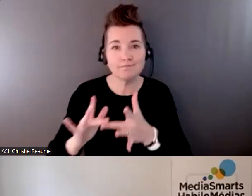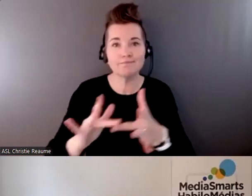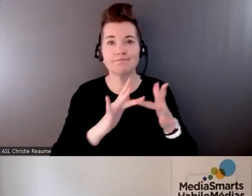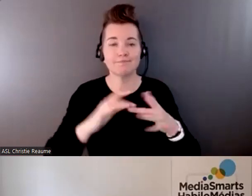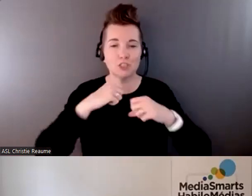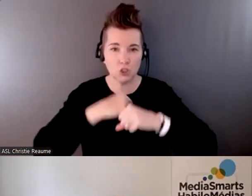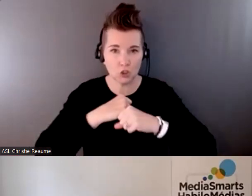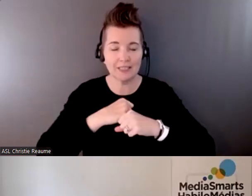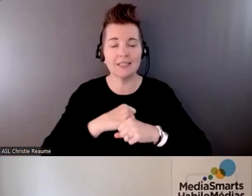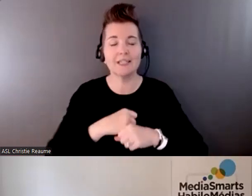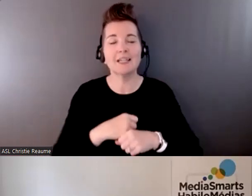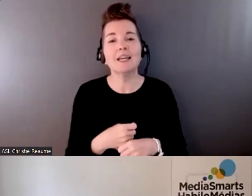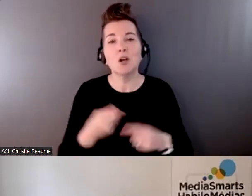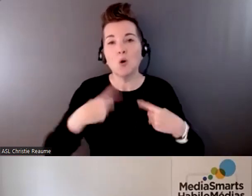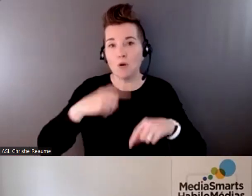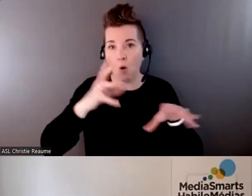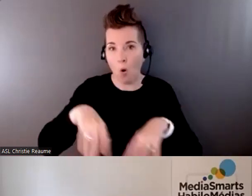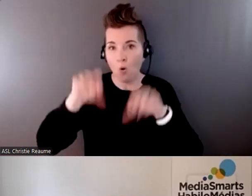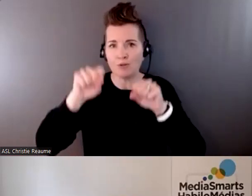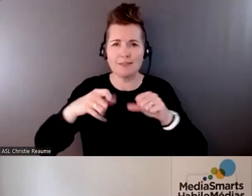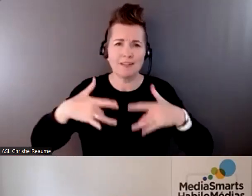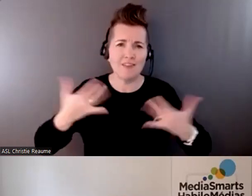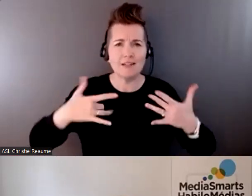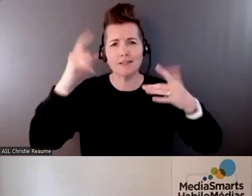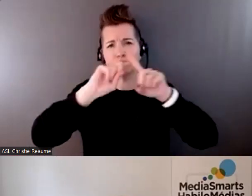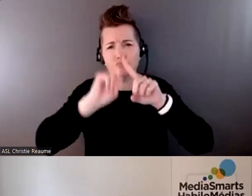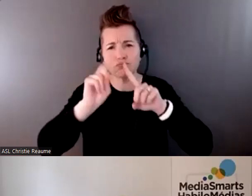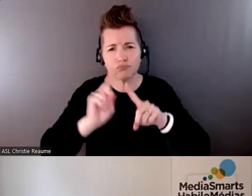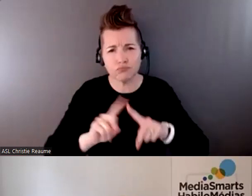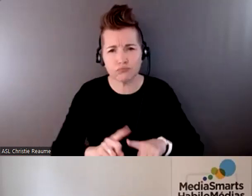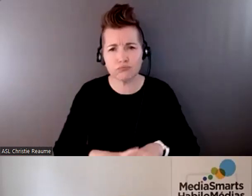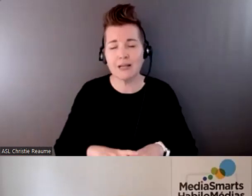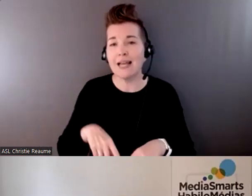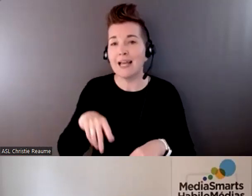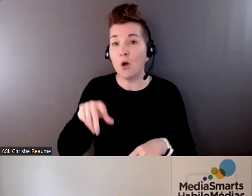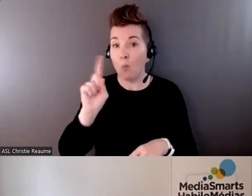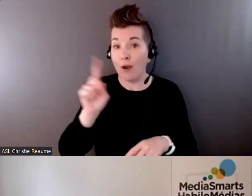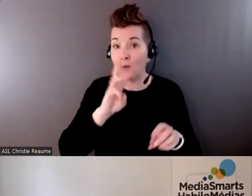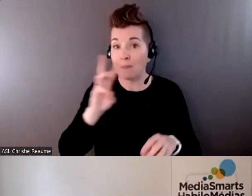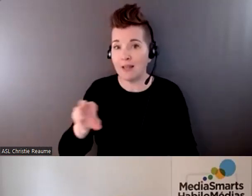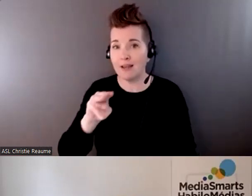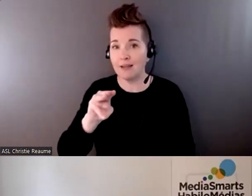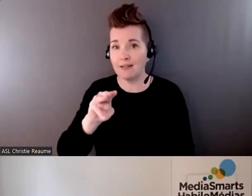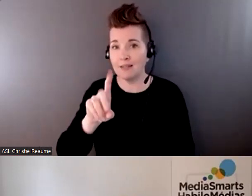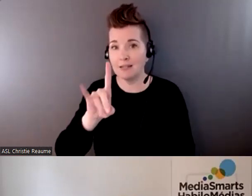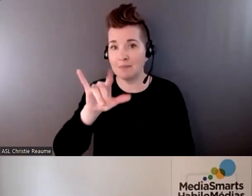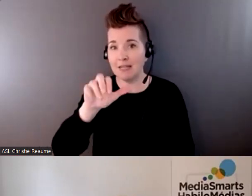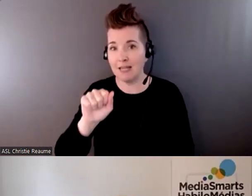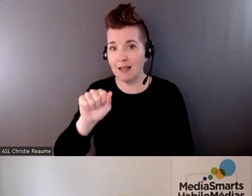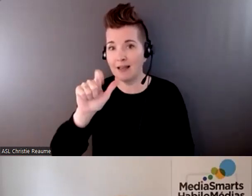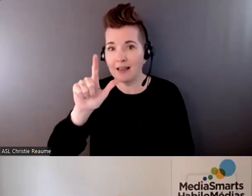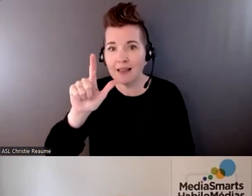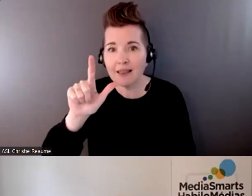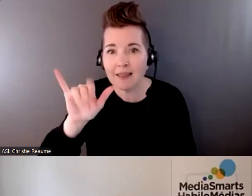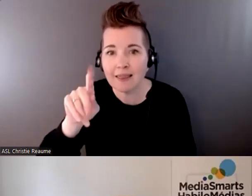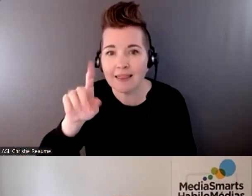is uh hosting and then running there's a bunch of different events you can go to Media literacyweek.ca I can put the link in the chat in a moment